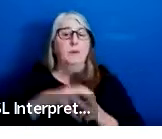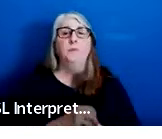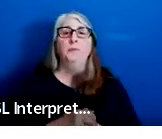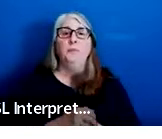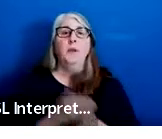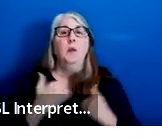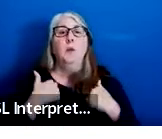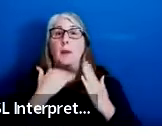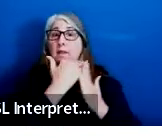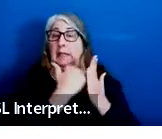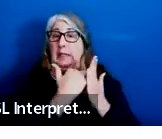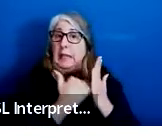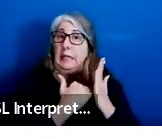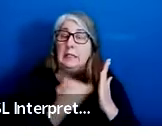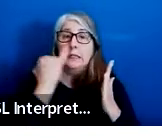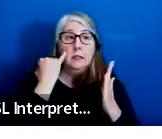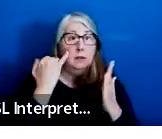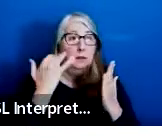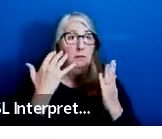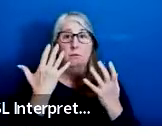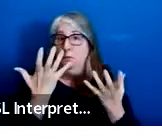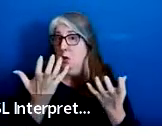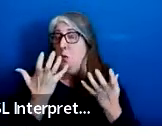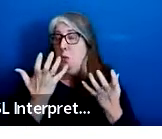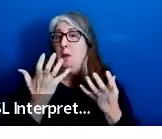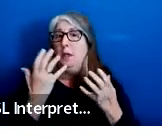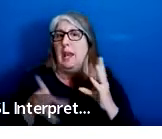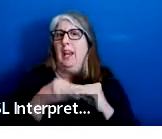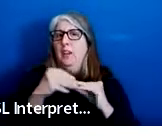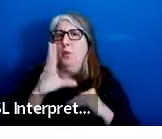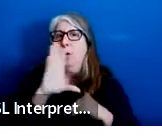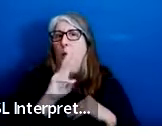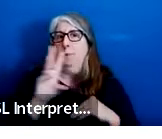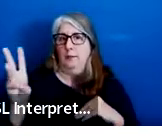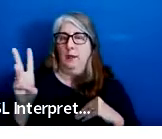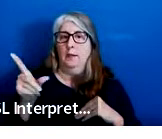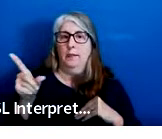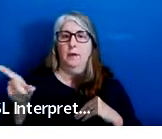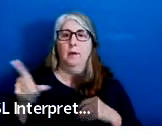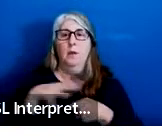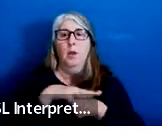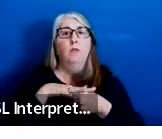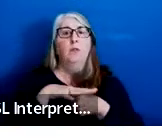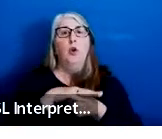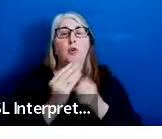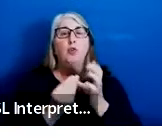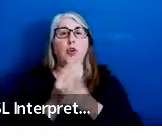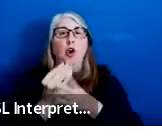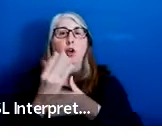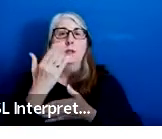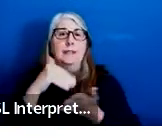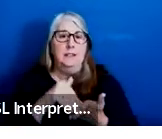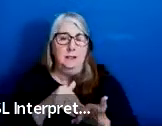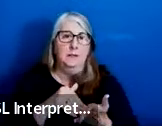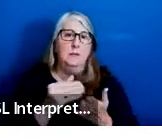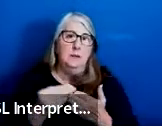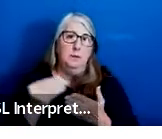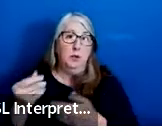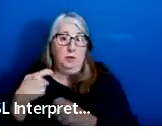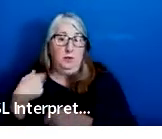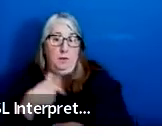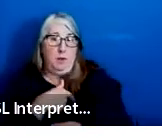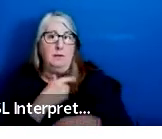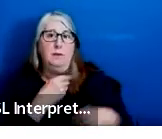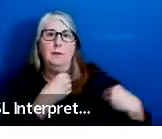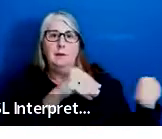list that we can make public or provide on our website of local garden centers who purchase the material from us and